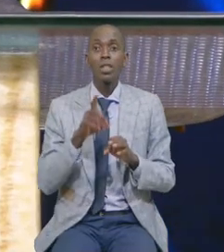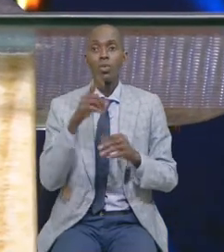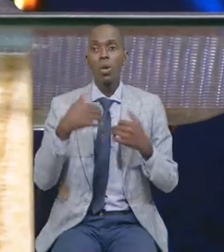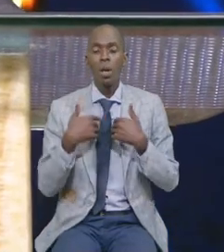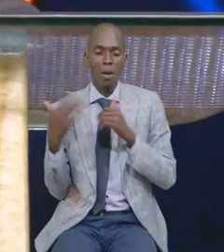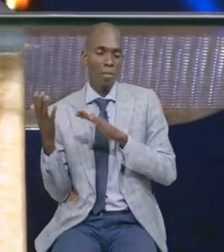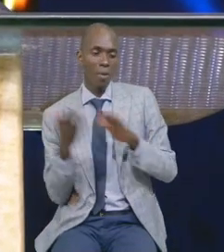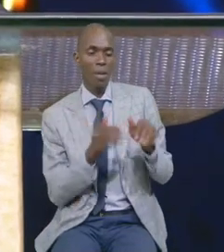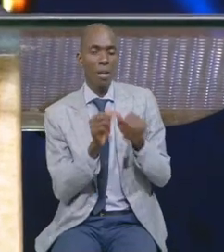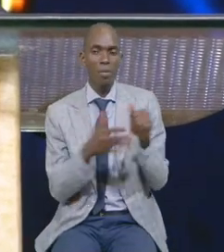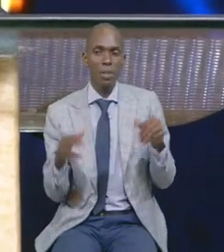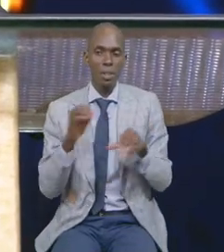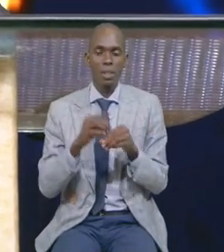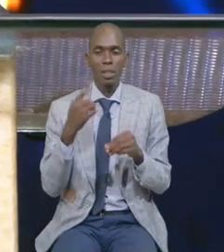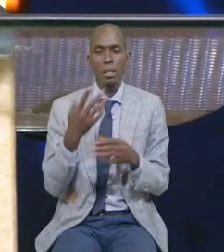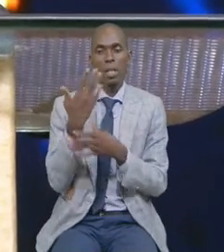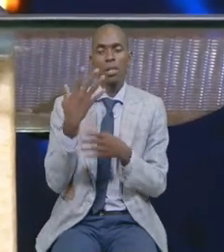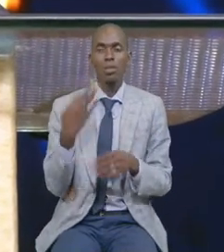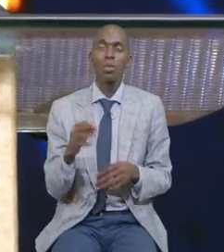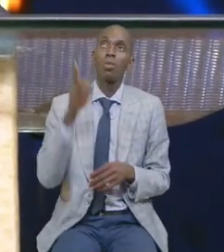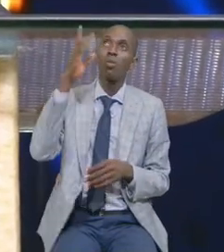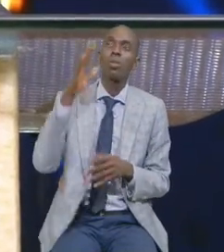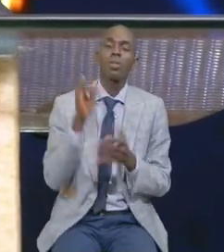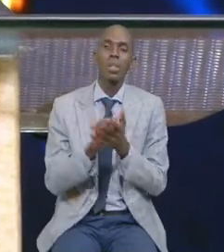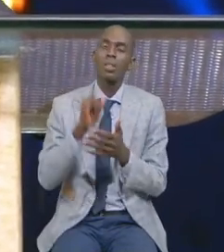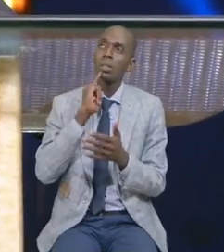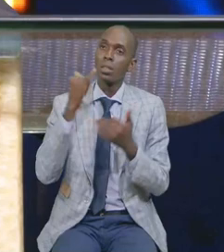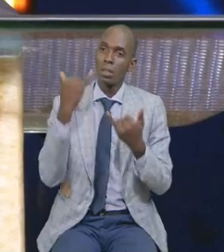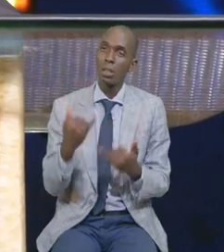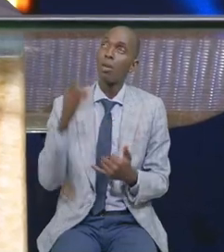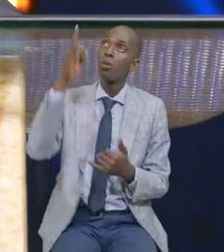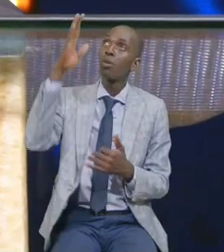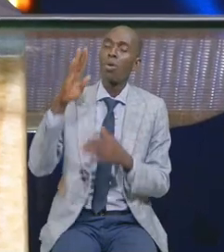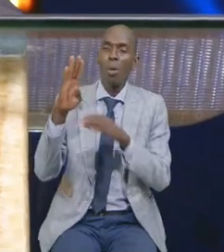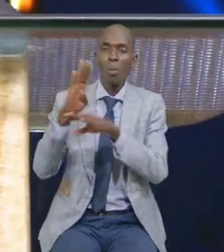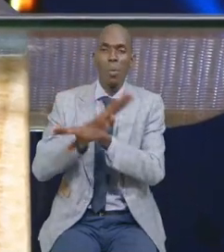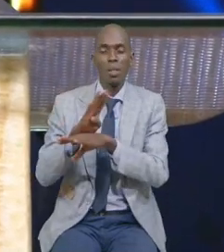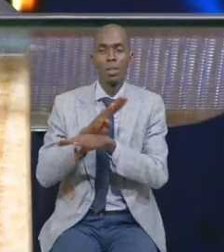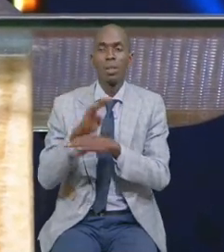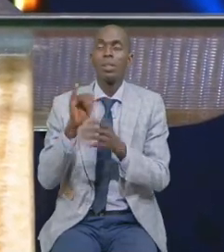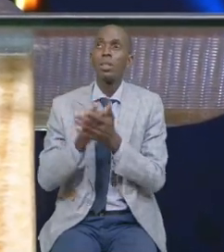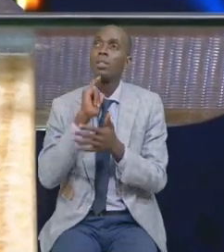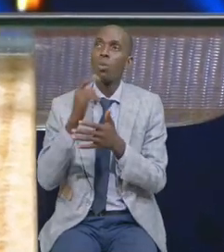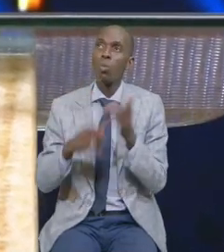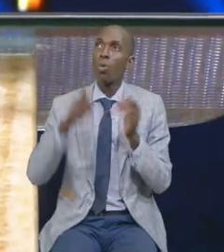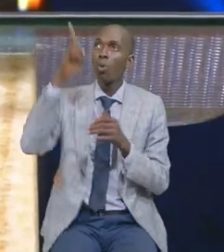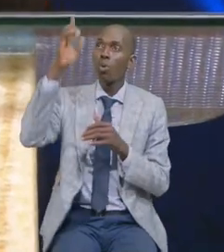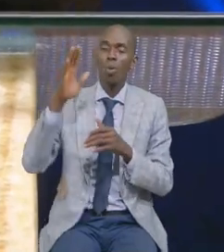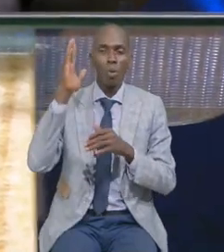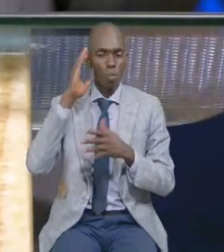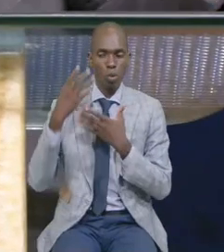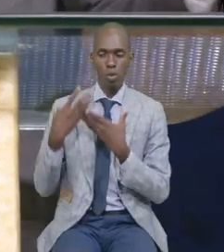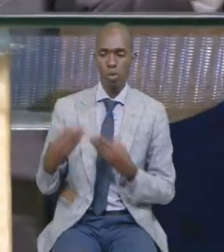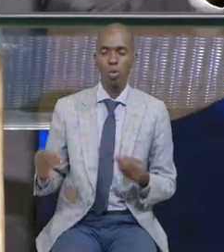in the hands of God, that's God's business. That's what God will deal with. That's something